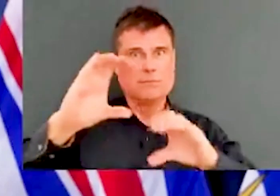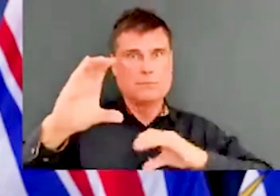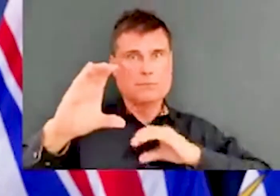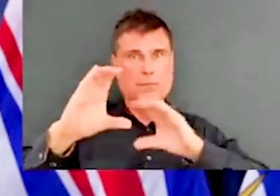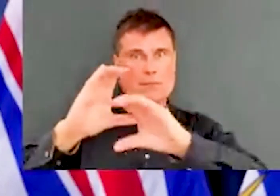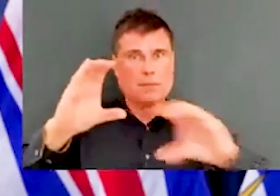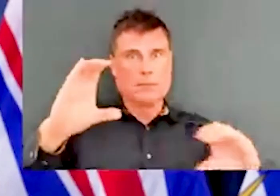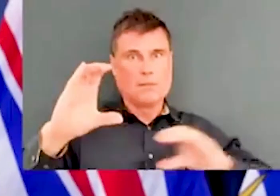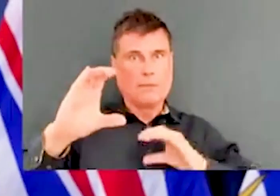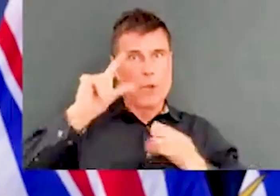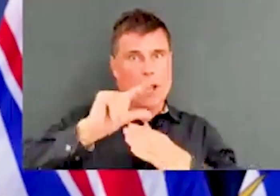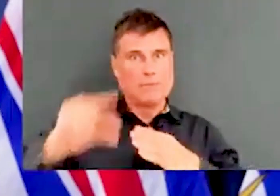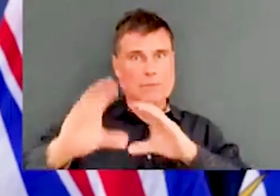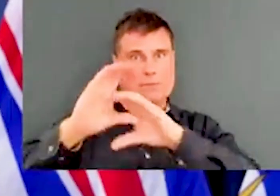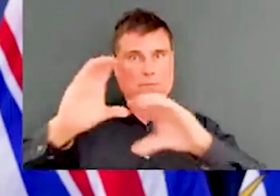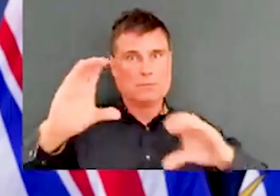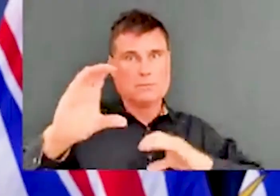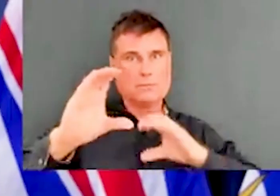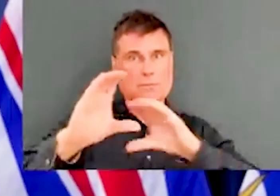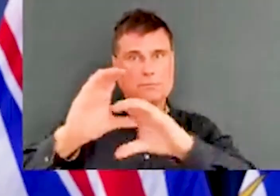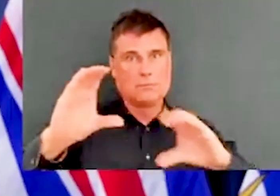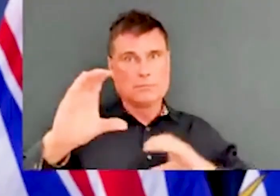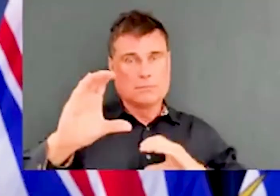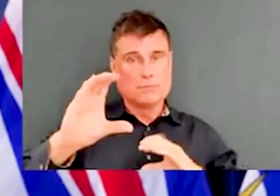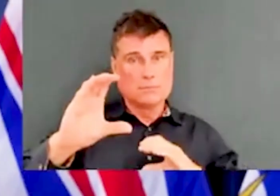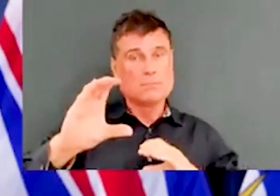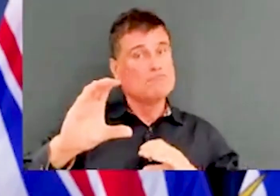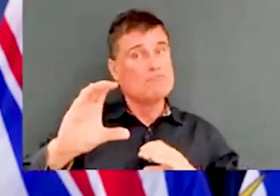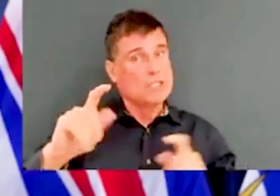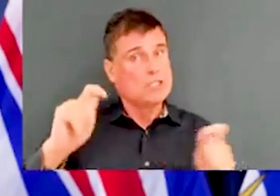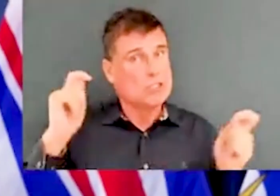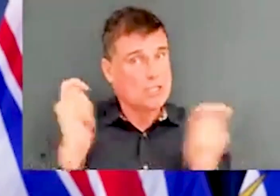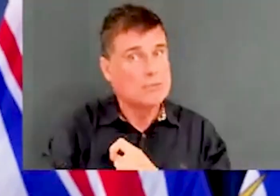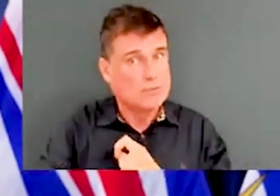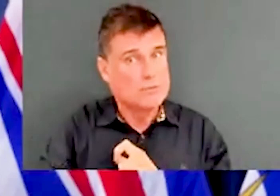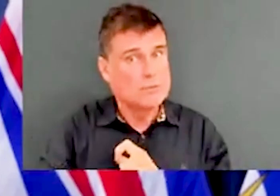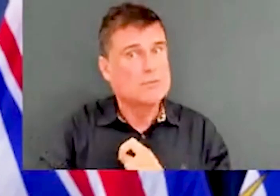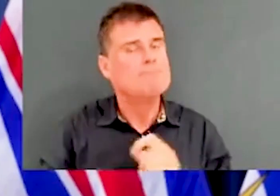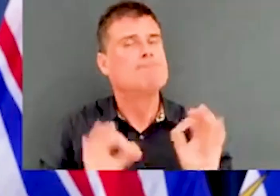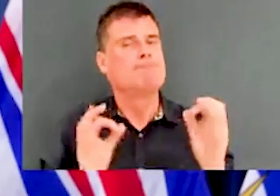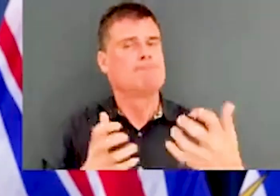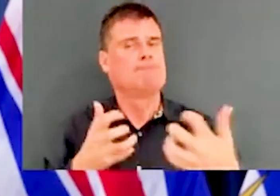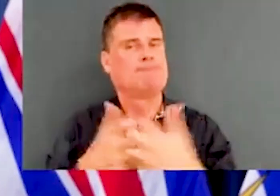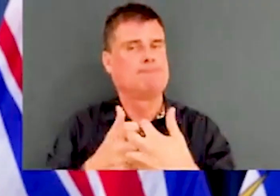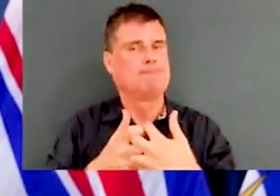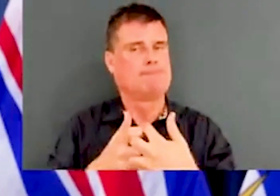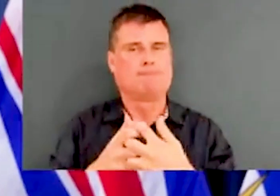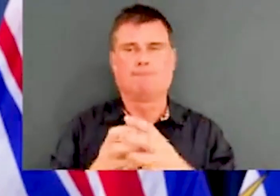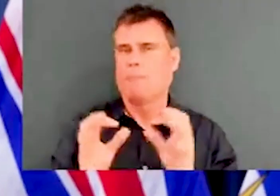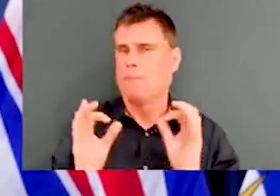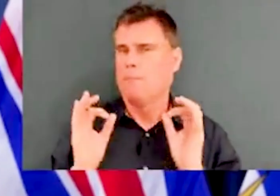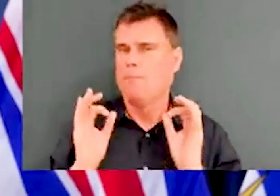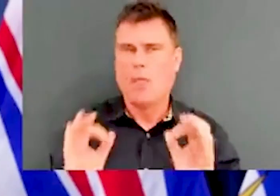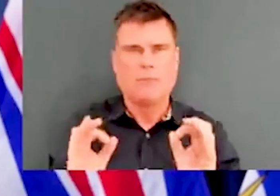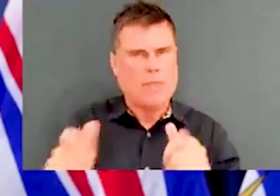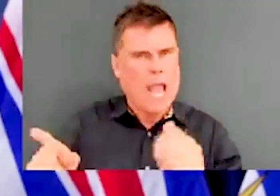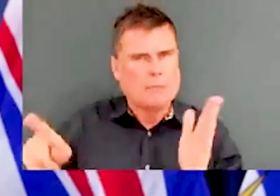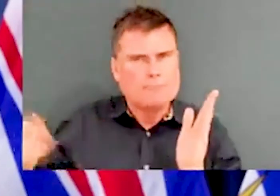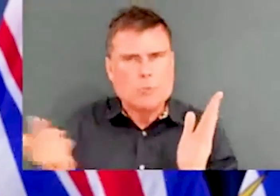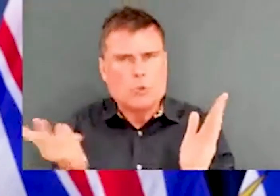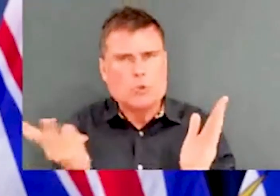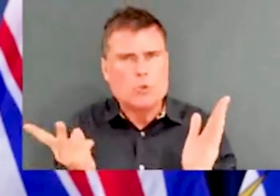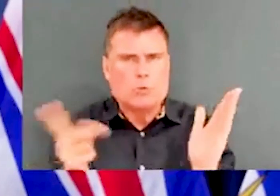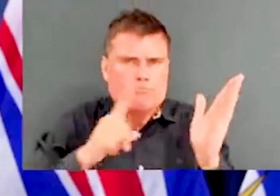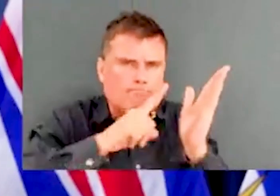excellent independent assessment completed last year by Dr. Nancy Oleweiler and Dr. Jennifer Winter. In their review, they recommended